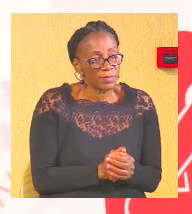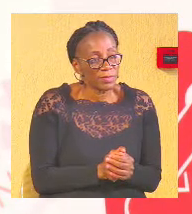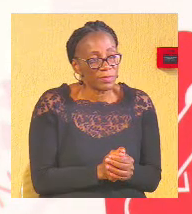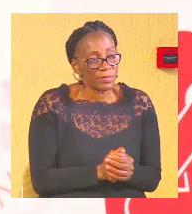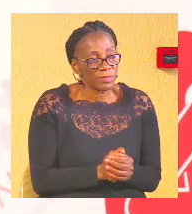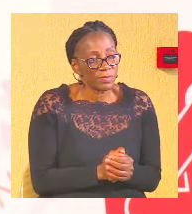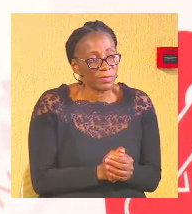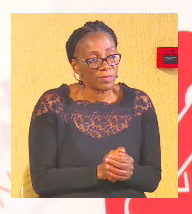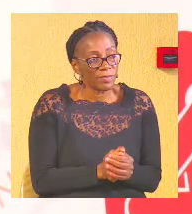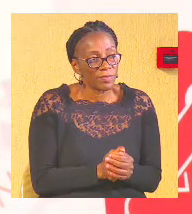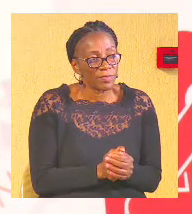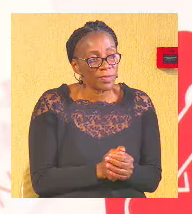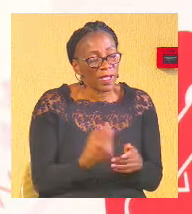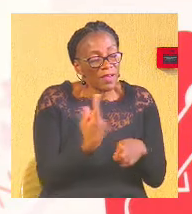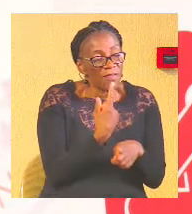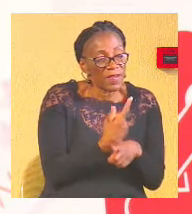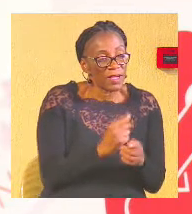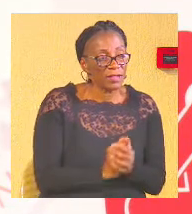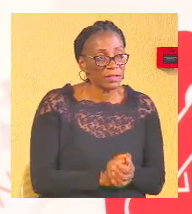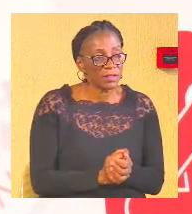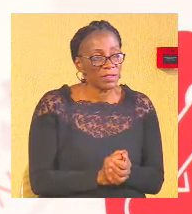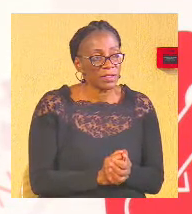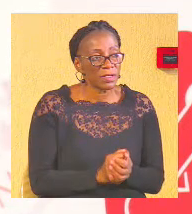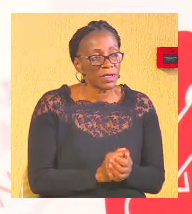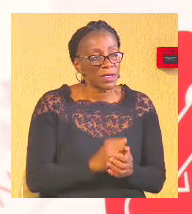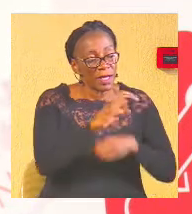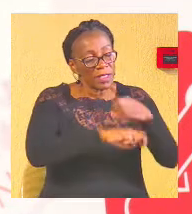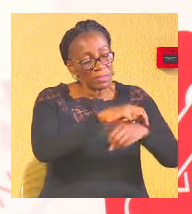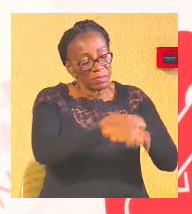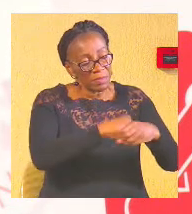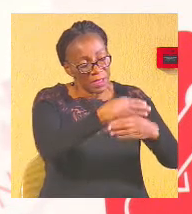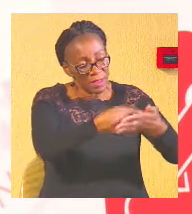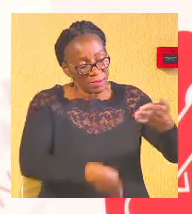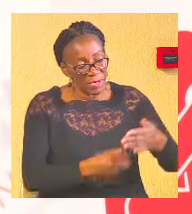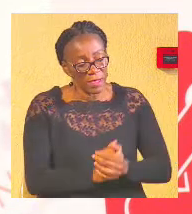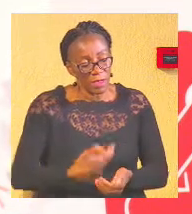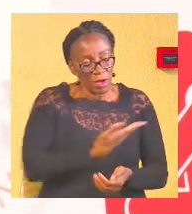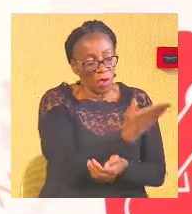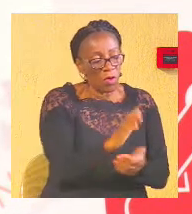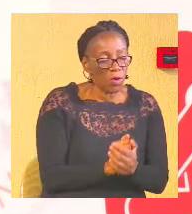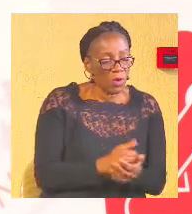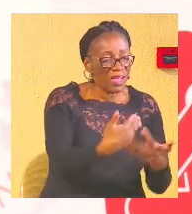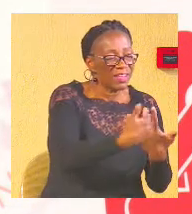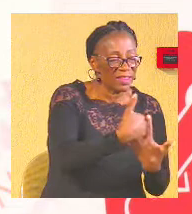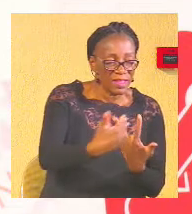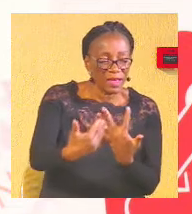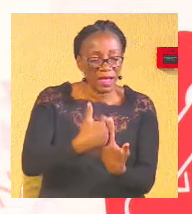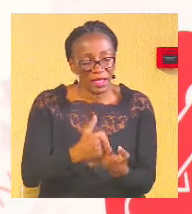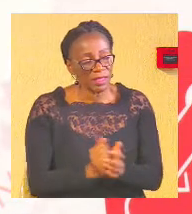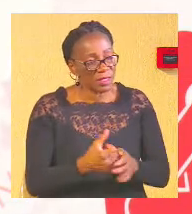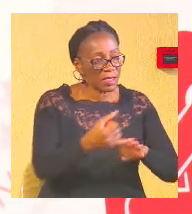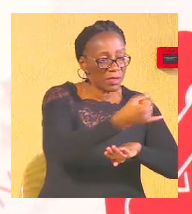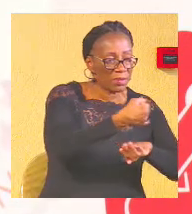interrogate and do our strategic planning of all other entry points, as well as other crucial points where we think there